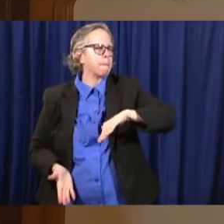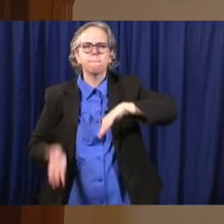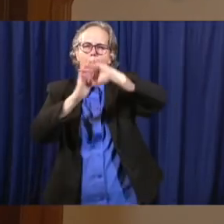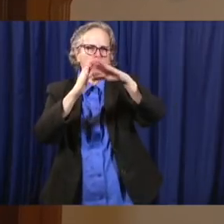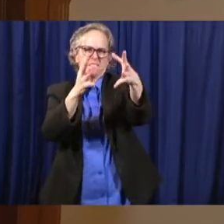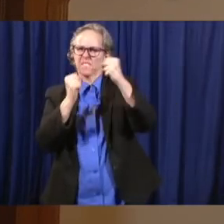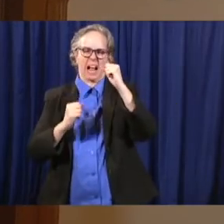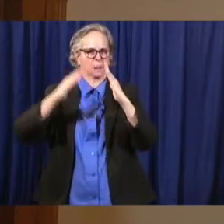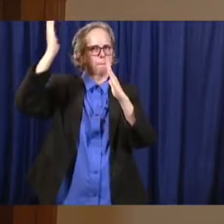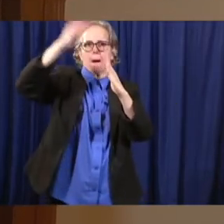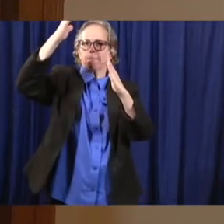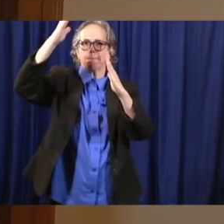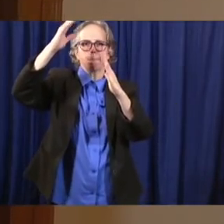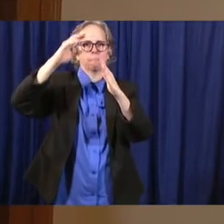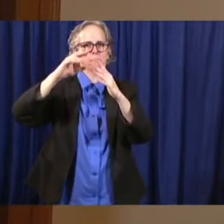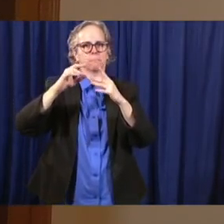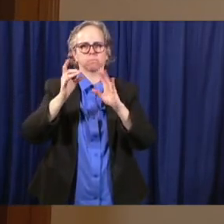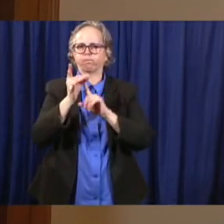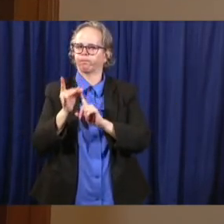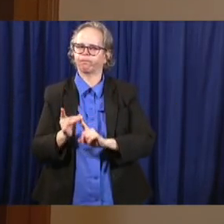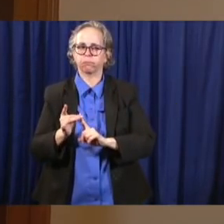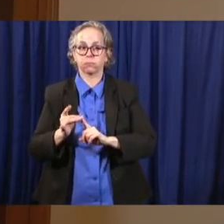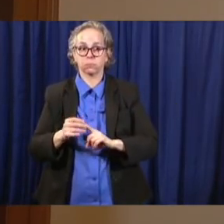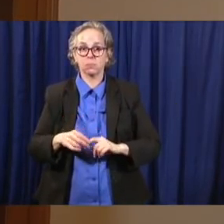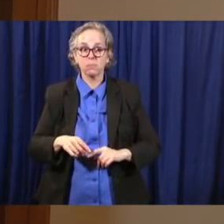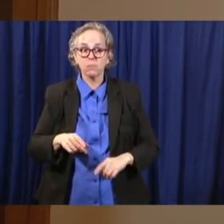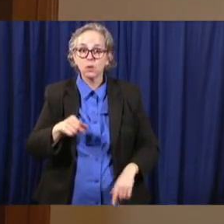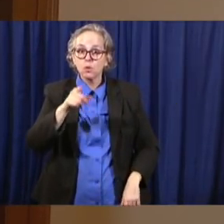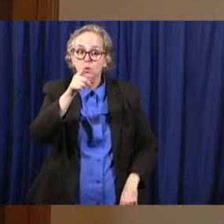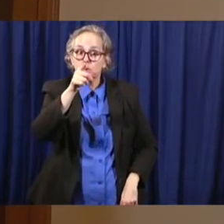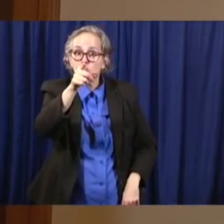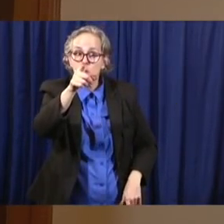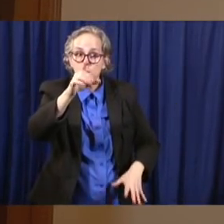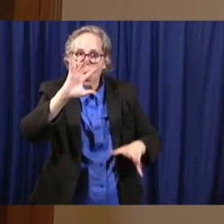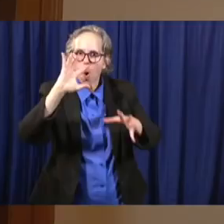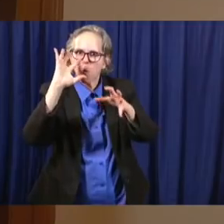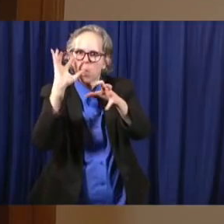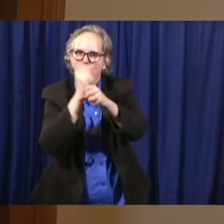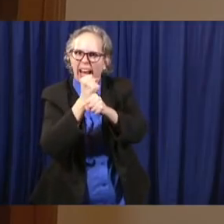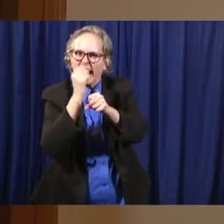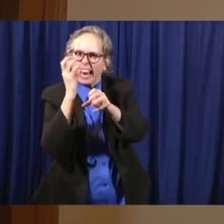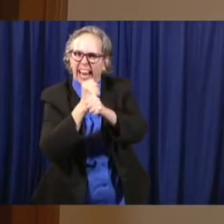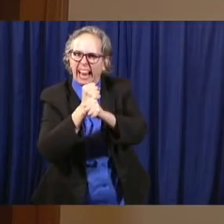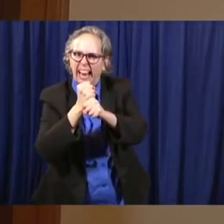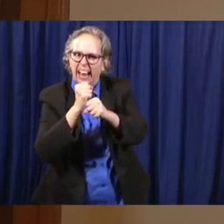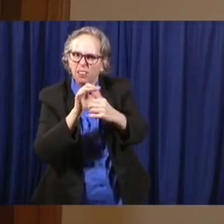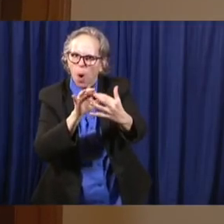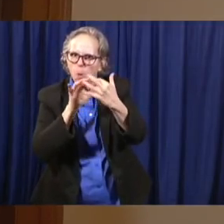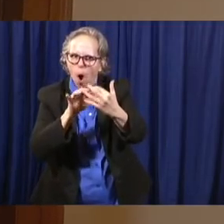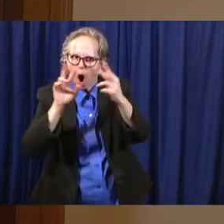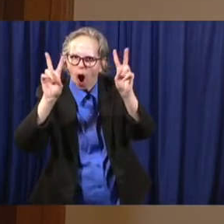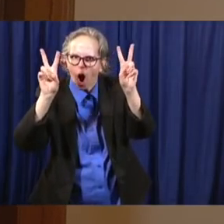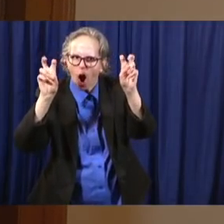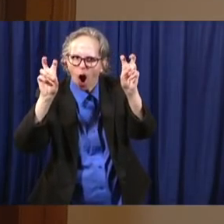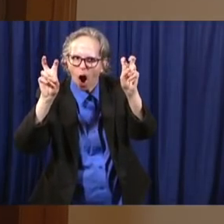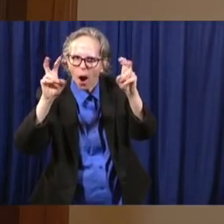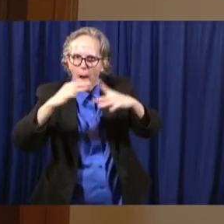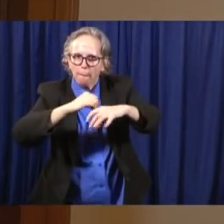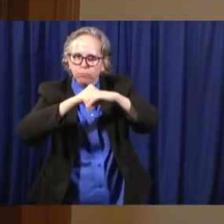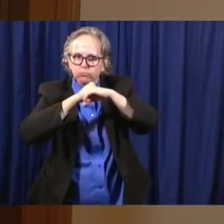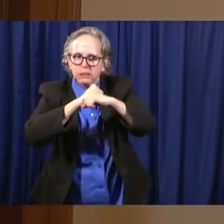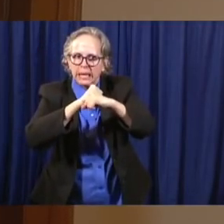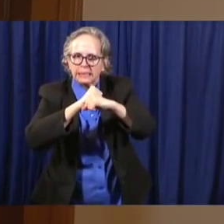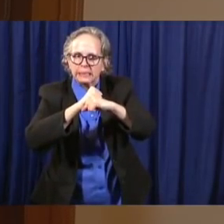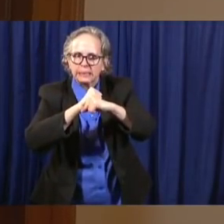Ohio. You've done this. You're winning the war to protect our scarce resources and keeping our hospitals being able to deal with